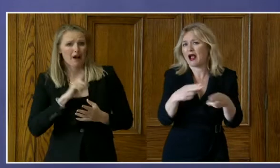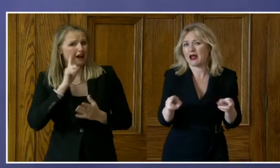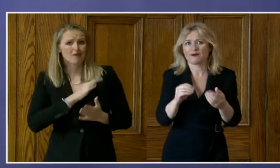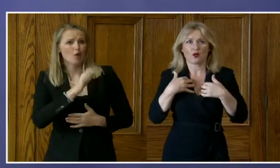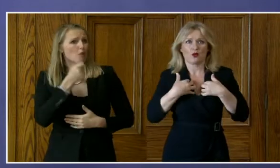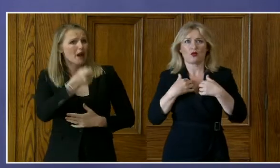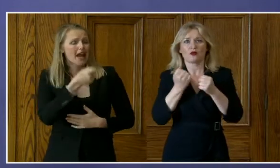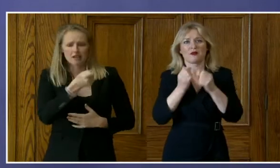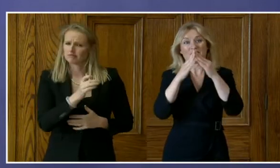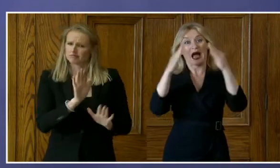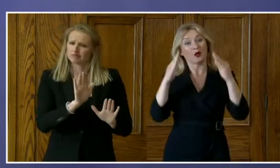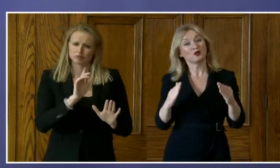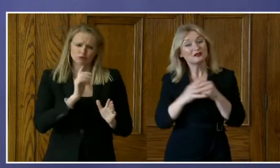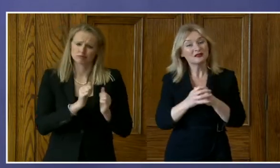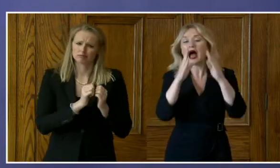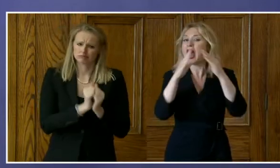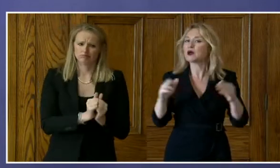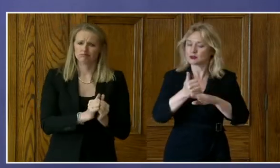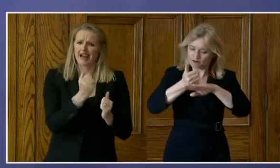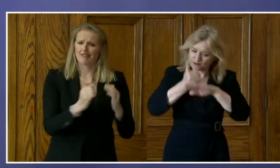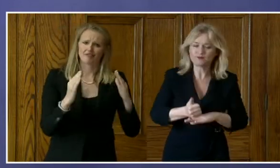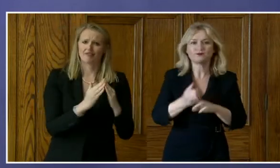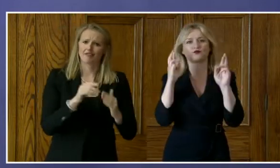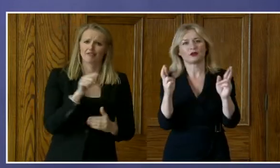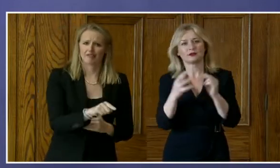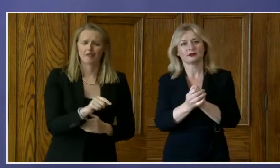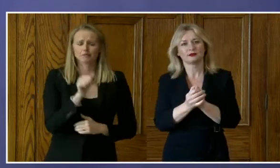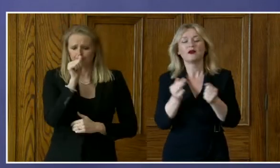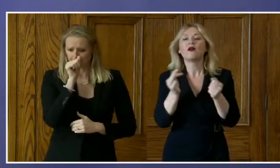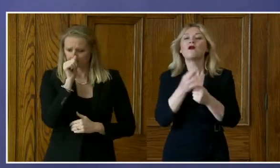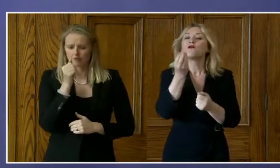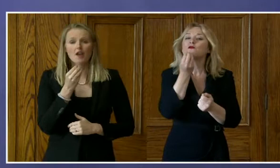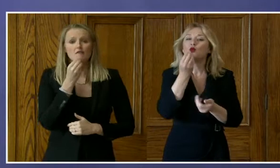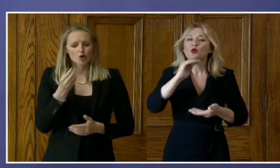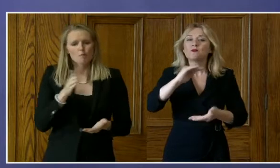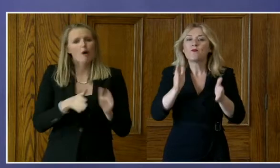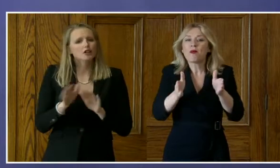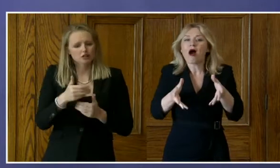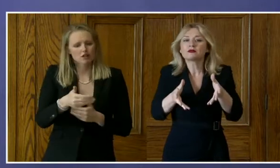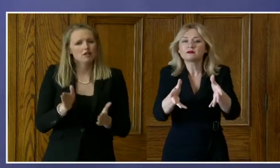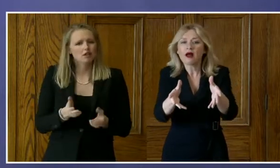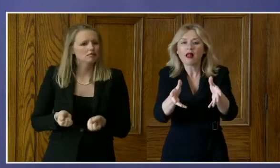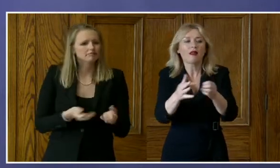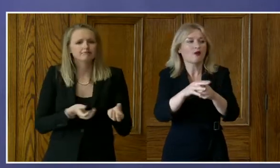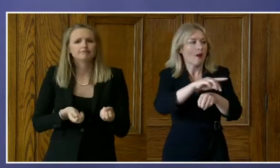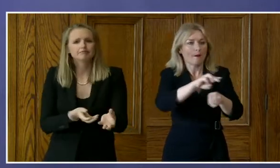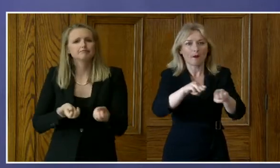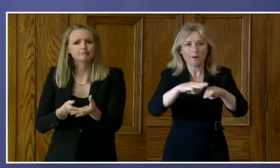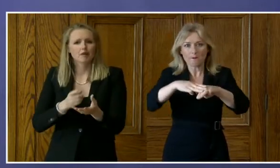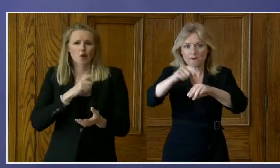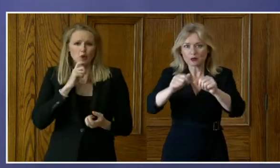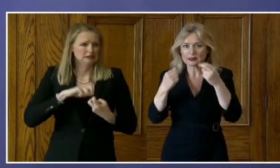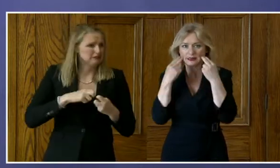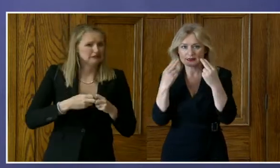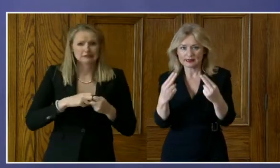right. The food parcel service for those most in need, with no other access to food or